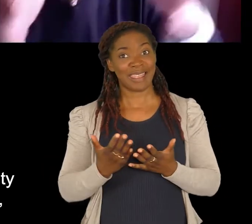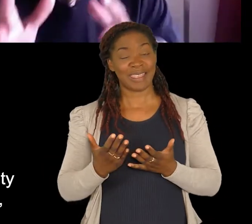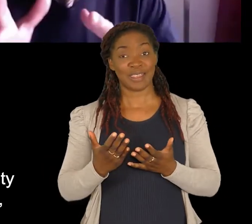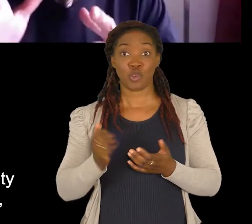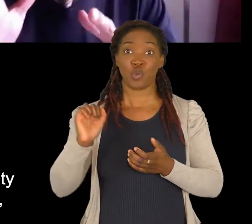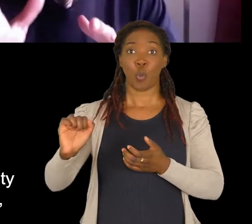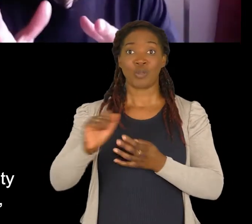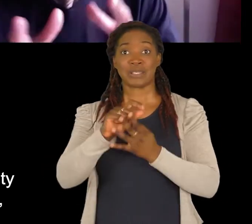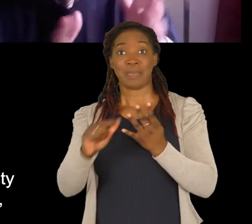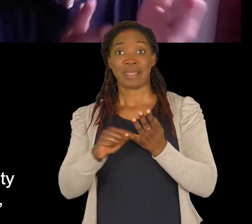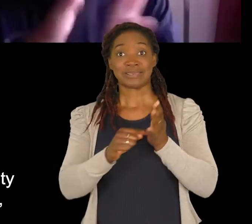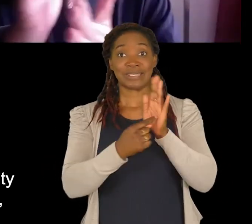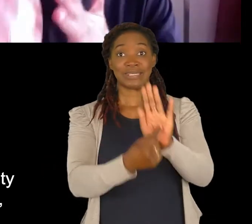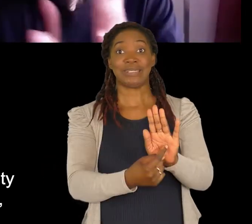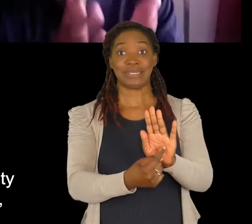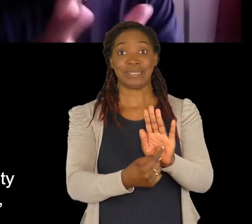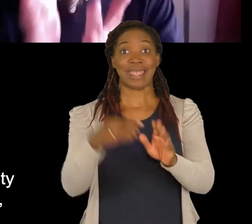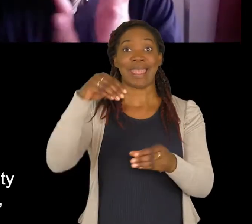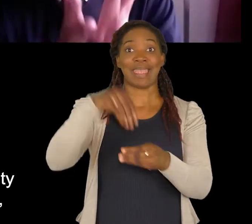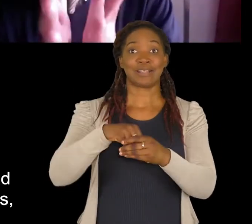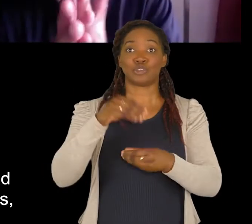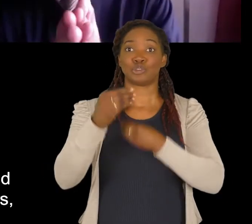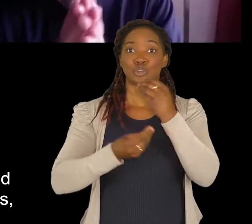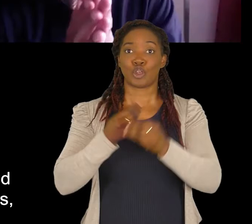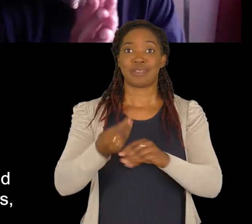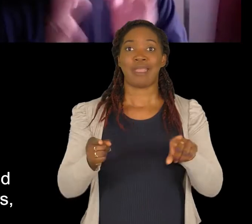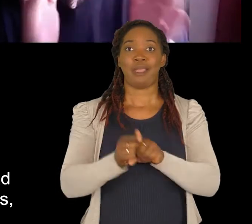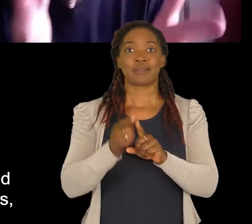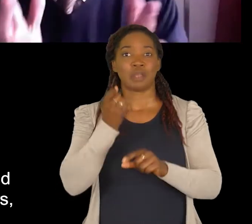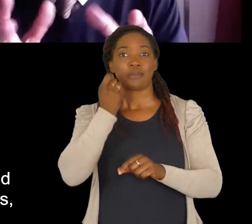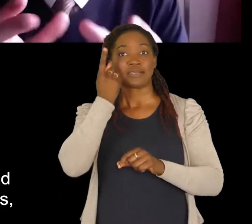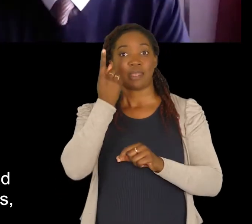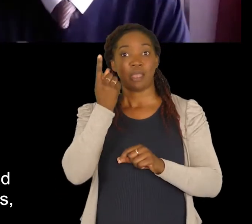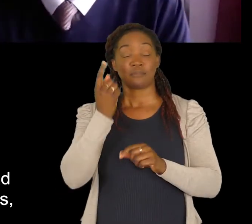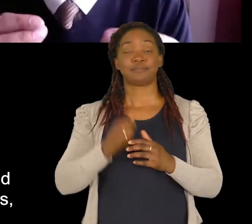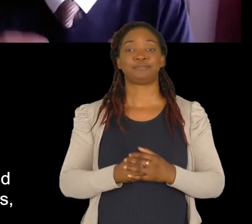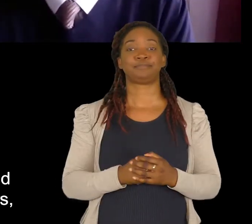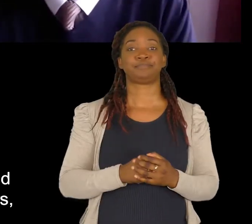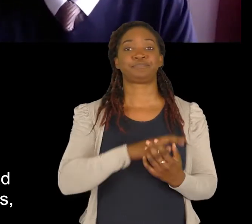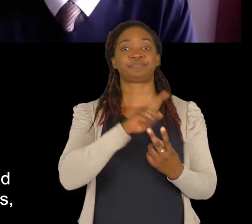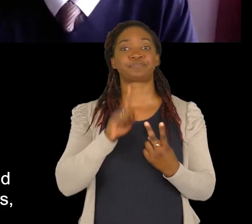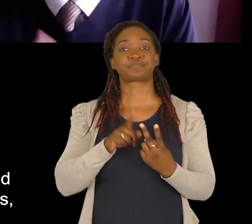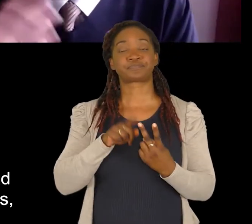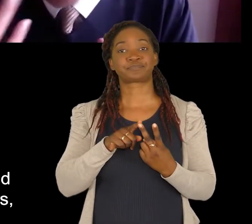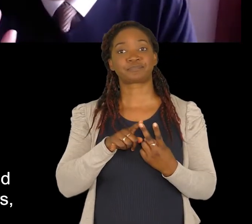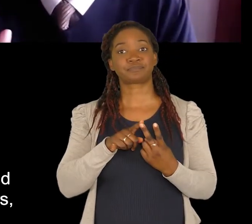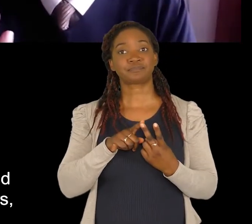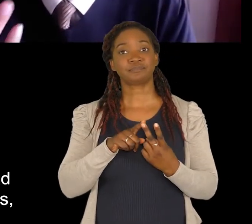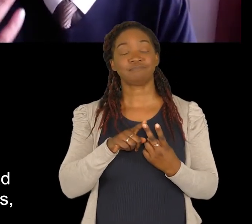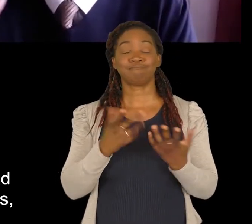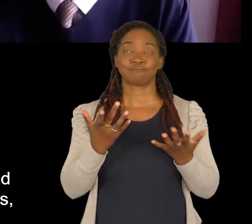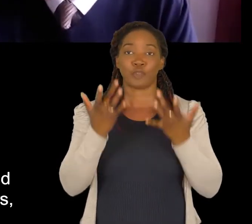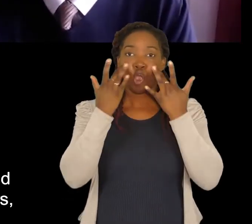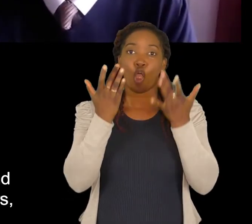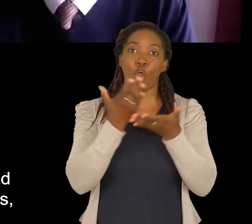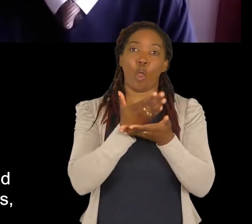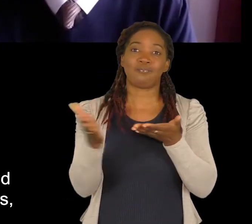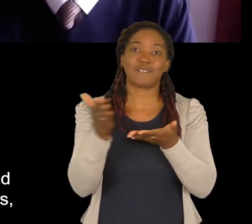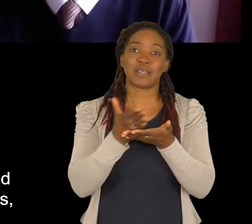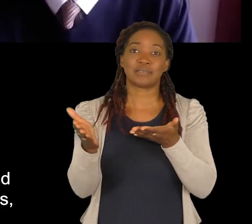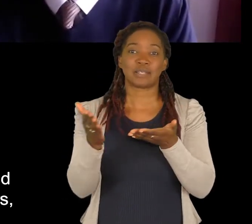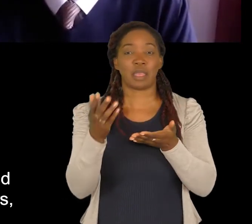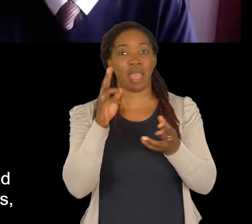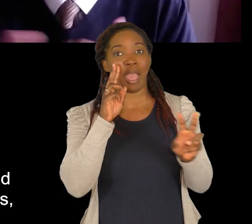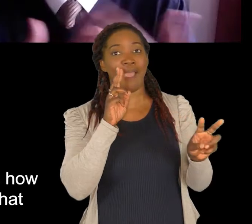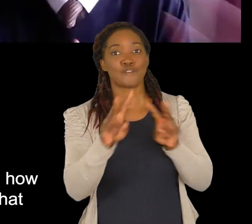disability and bring that into your story and your idea, right? You know, that's the first thing, right? The second thing is obviously look at